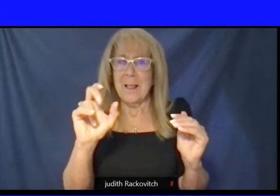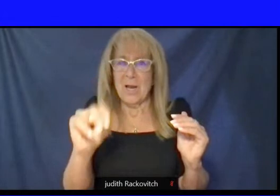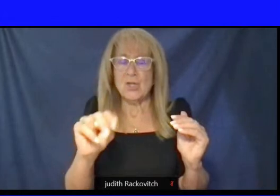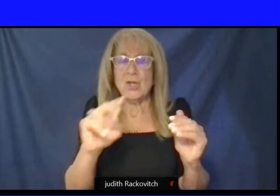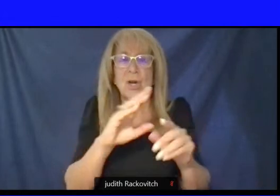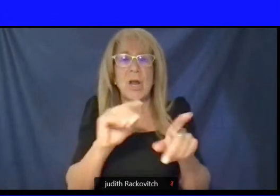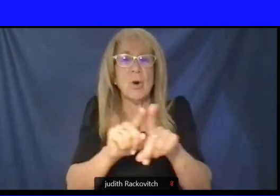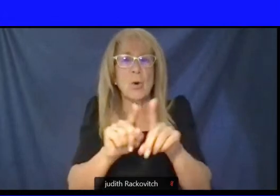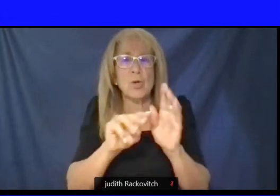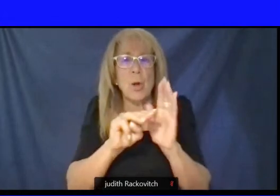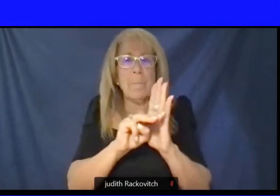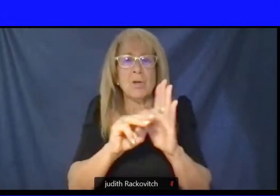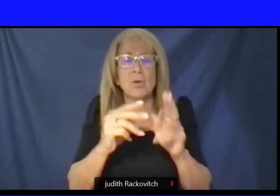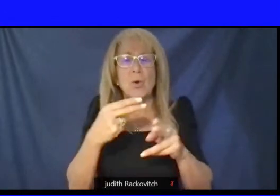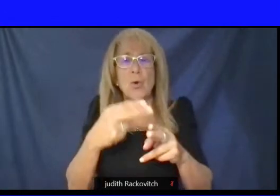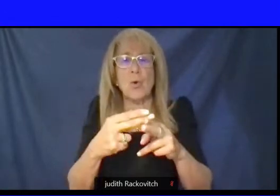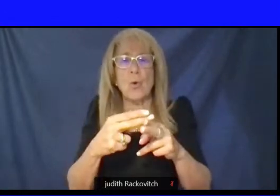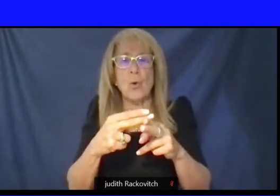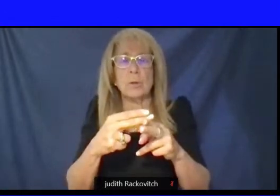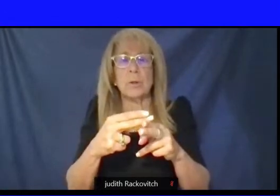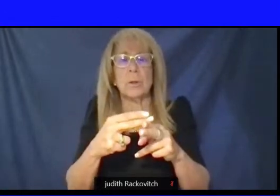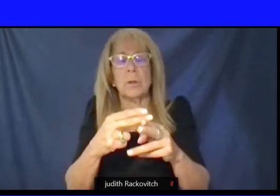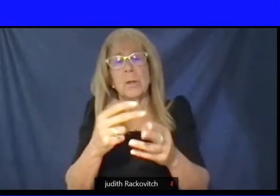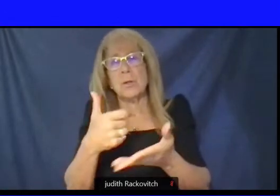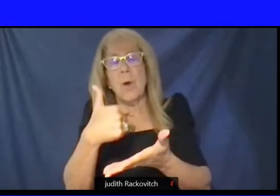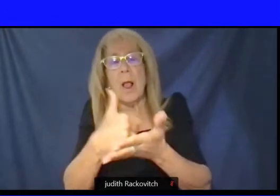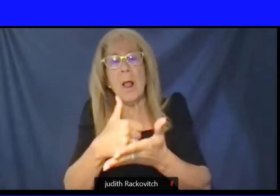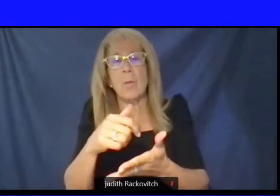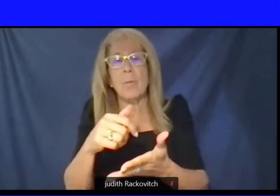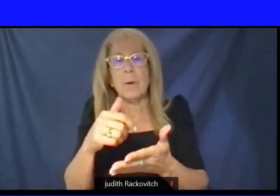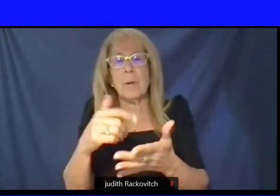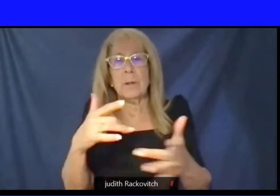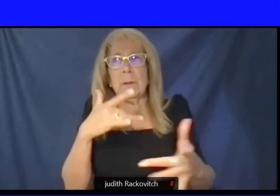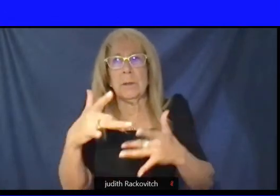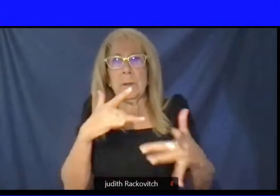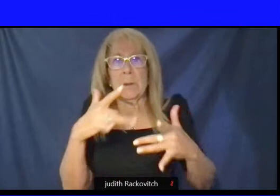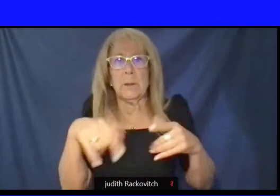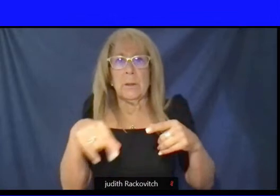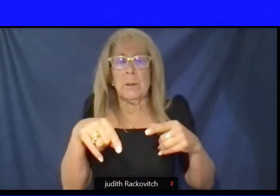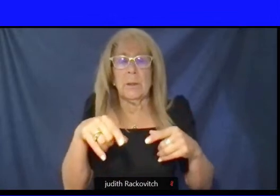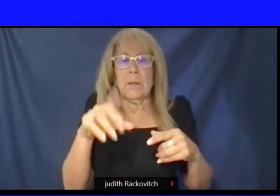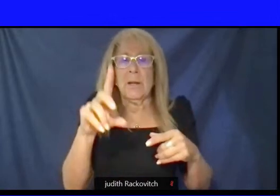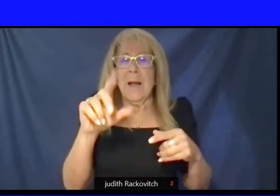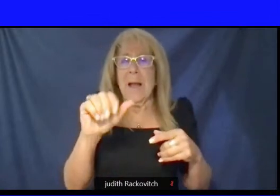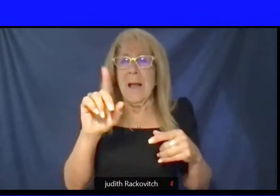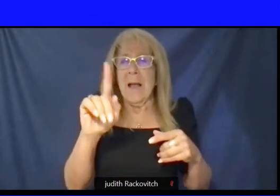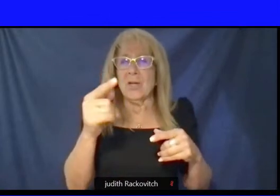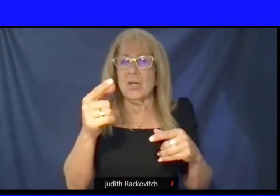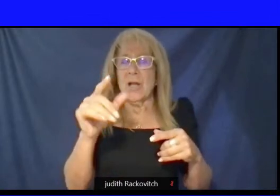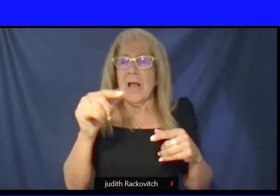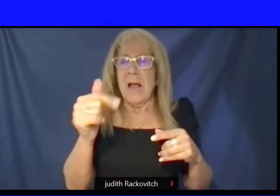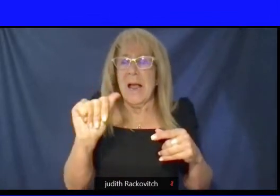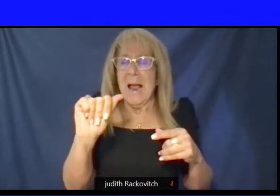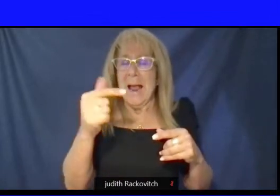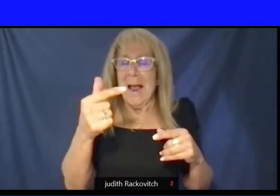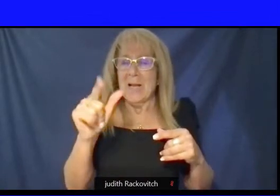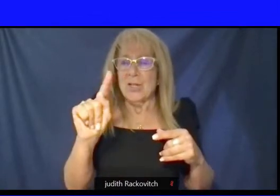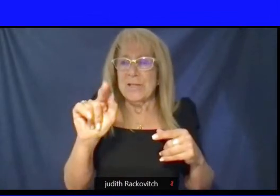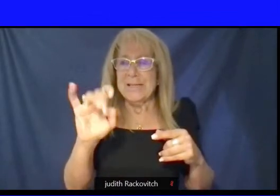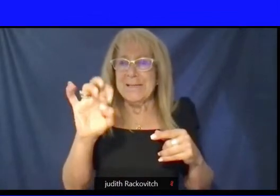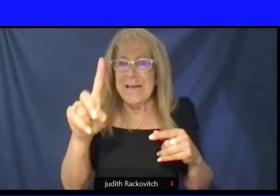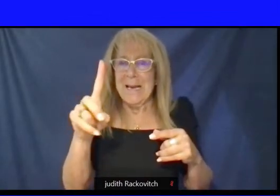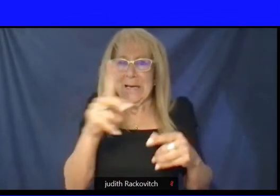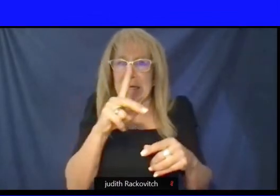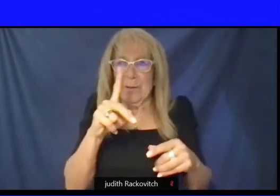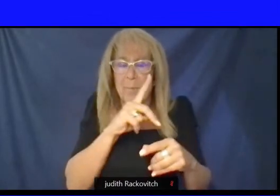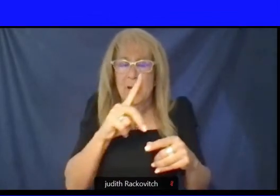a paradigm shift in delivering digital resuscitation program, going from the instructor-led model to a more digital model to